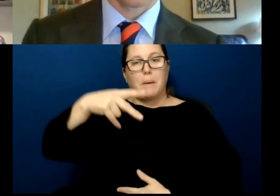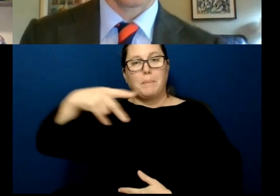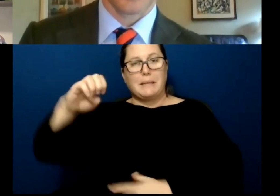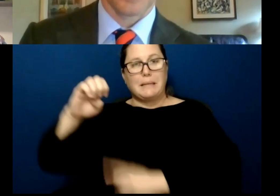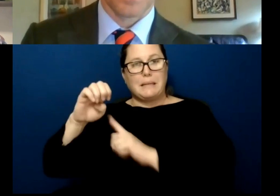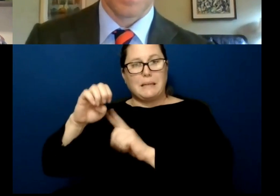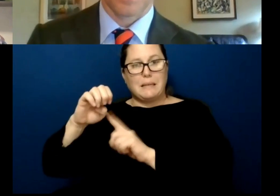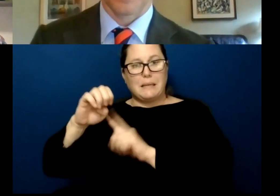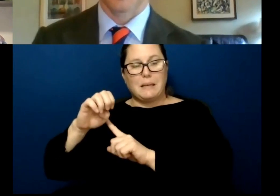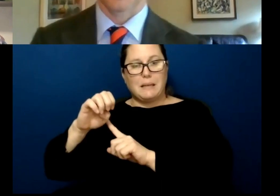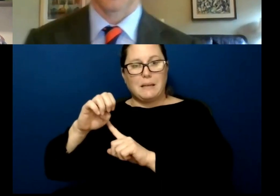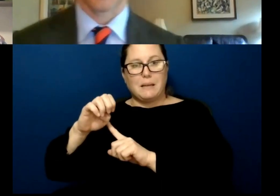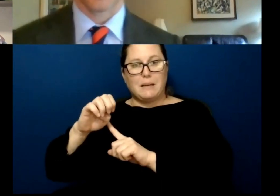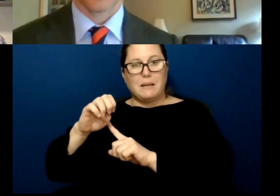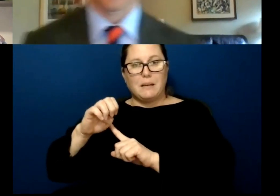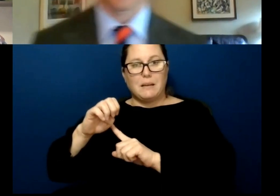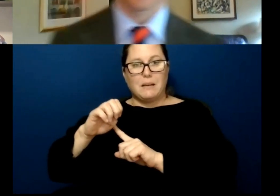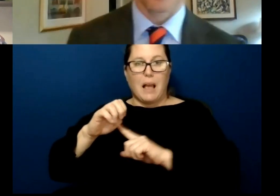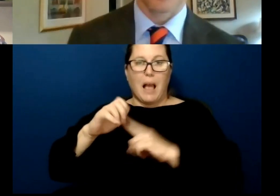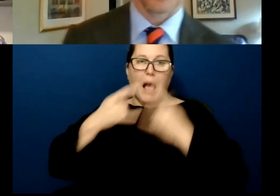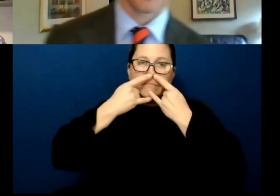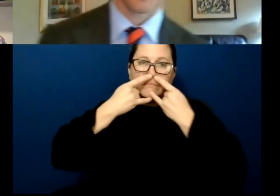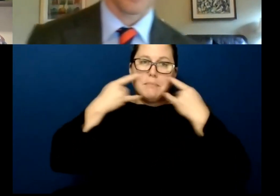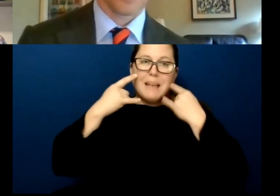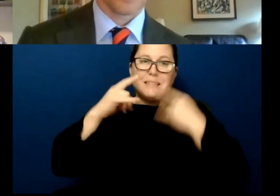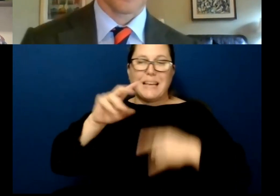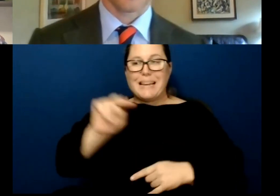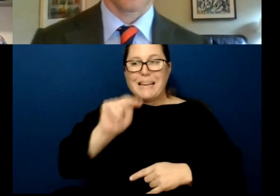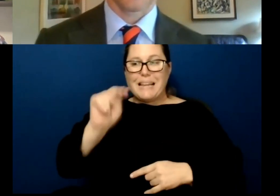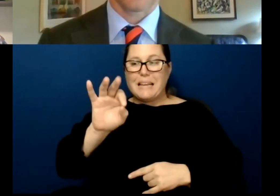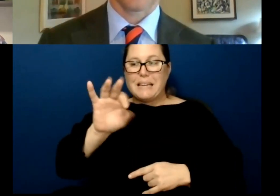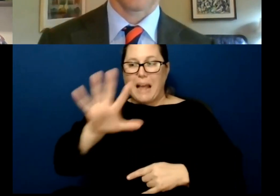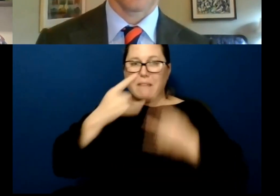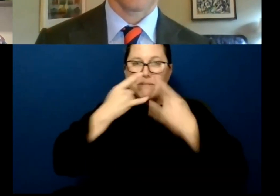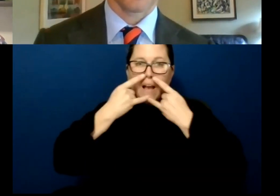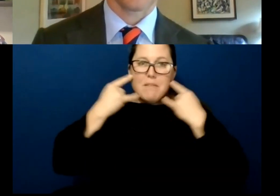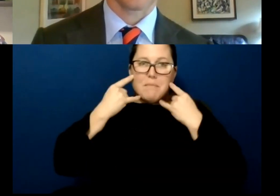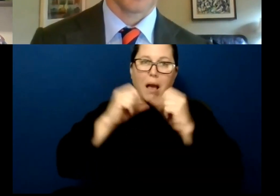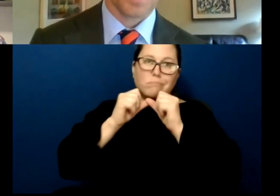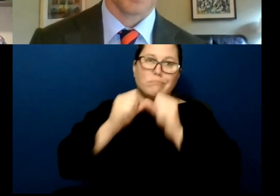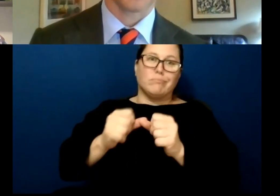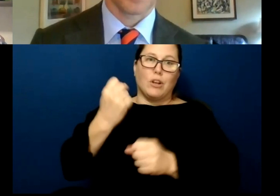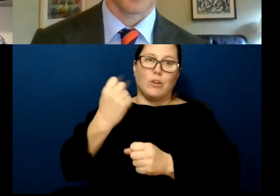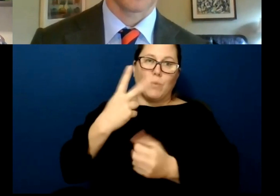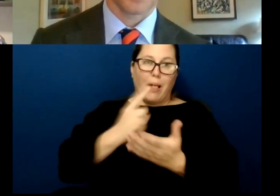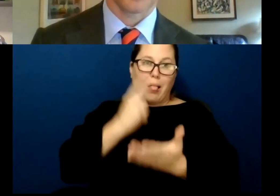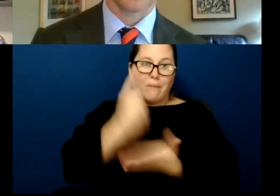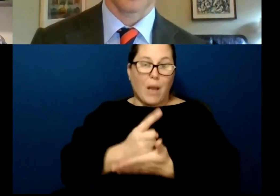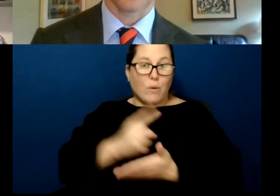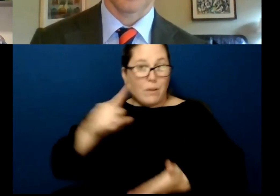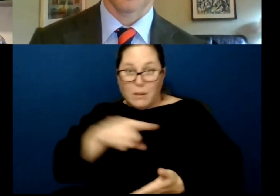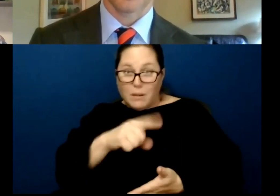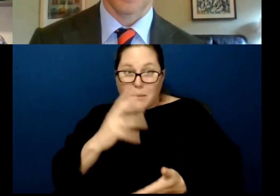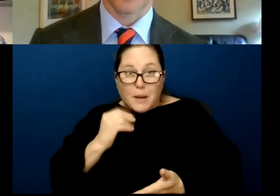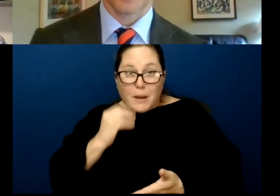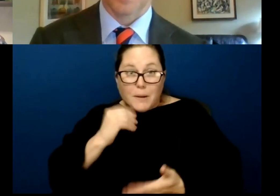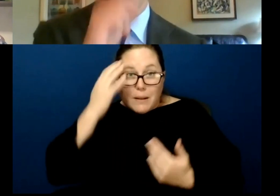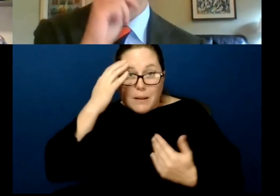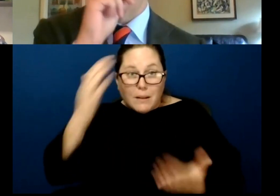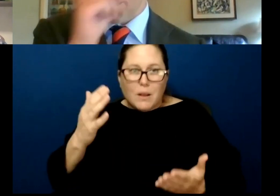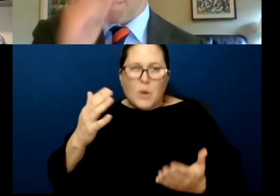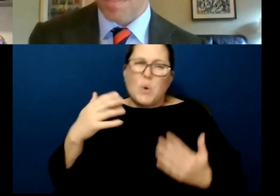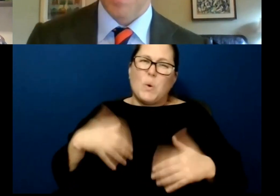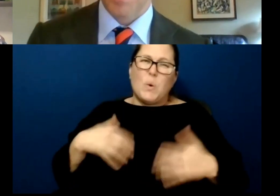Essentially, I'm wearing an N95 mask for 12 hours, which is, I don't know if anyone out there has ever worn one of those before, but it's not a normal